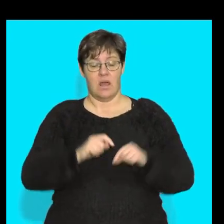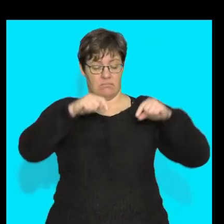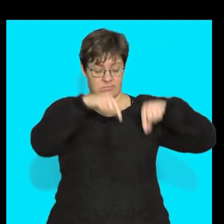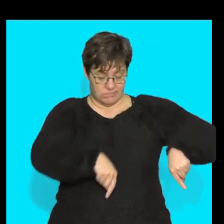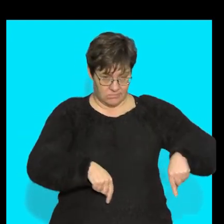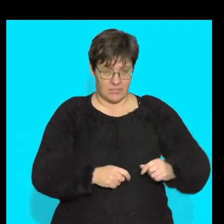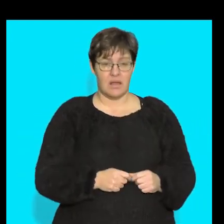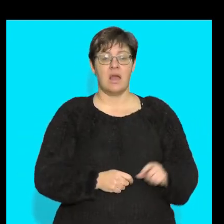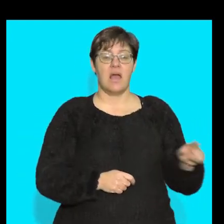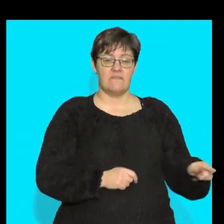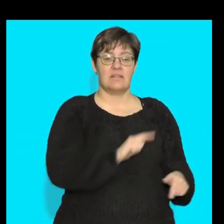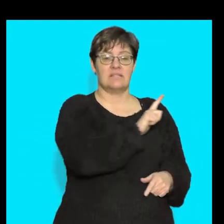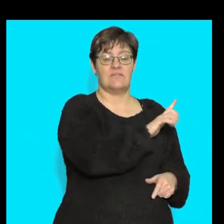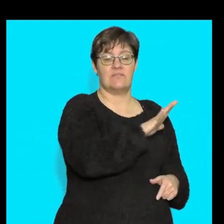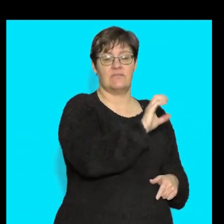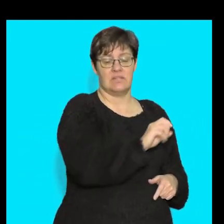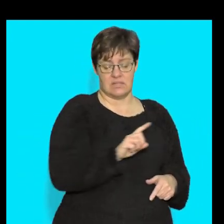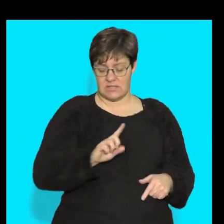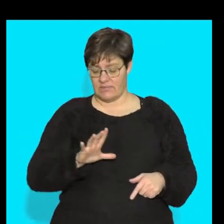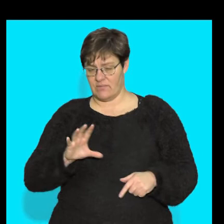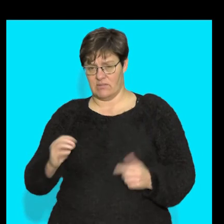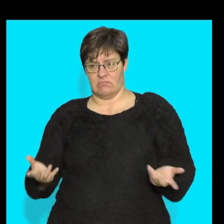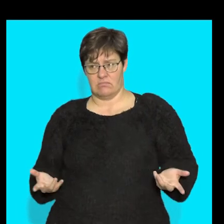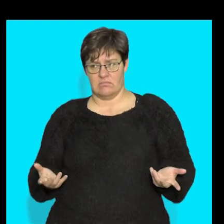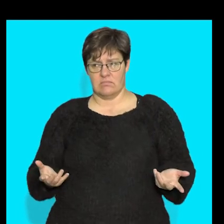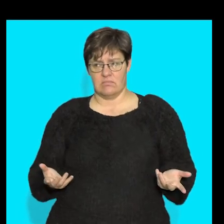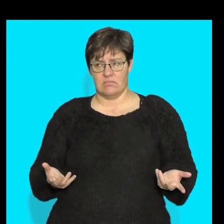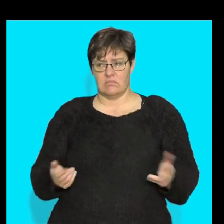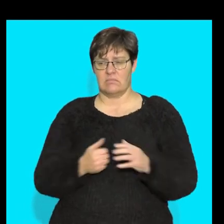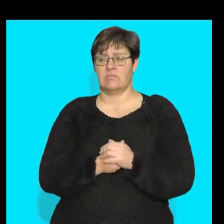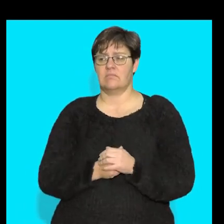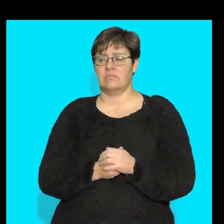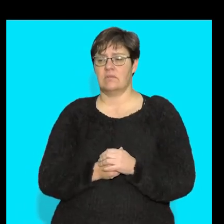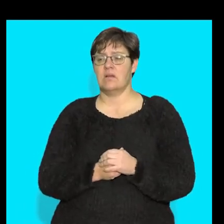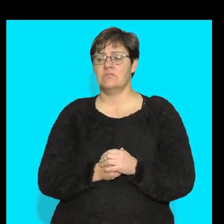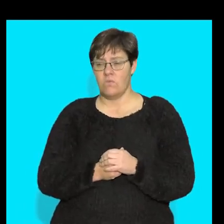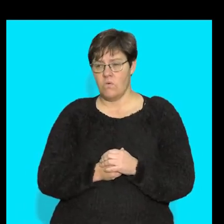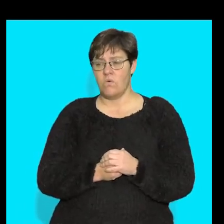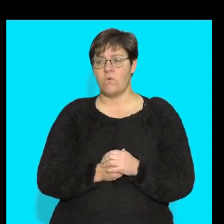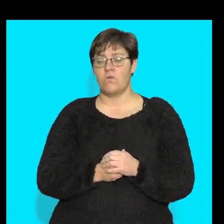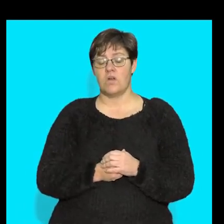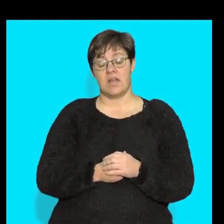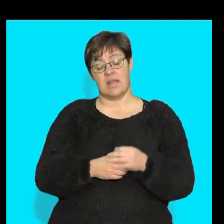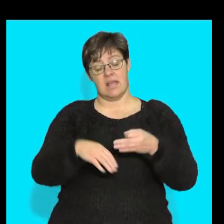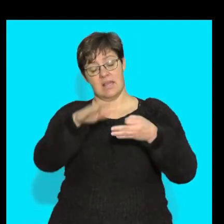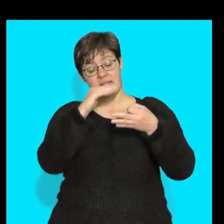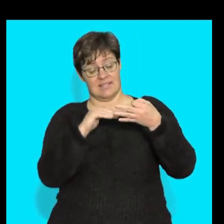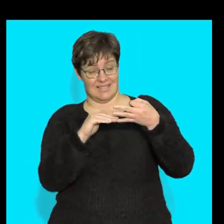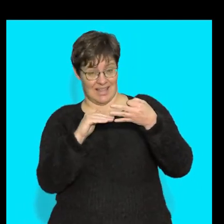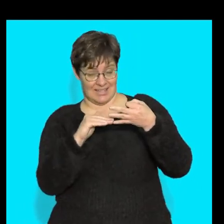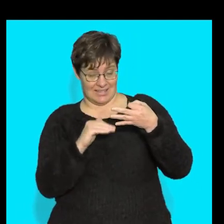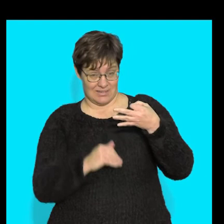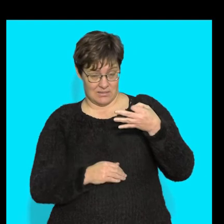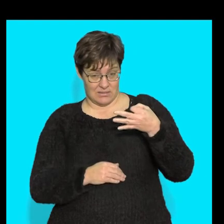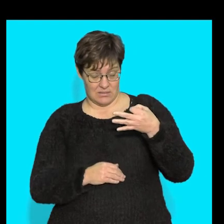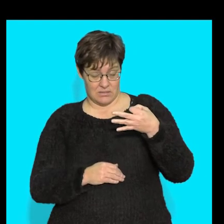with 750 rands. Then from there, the beginning of period 2, which means month 2, what